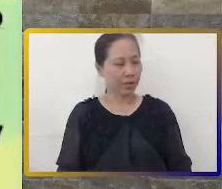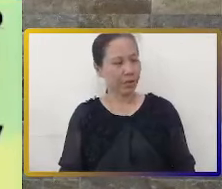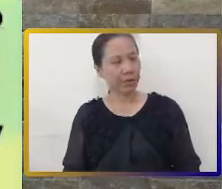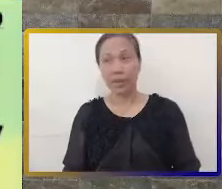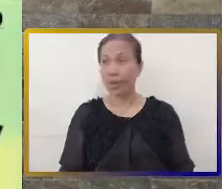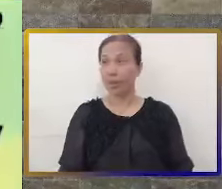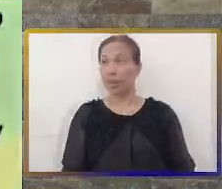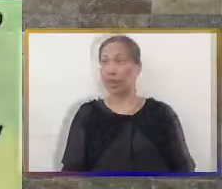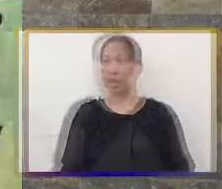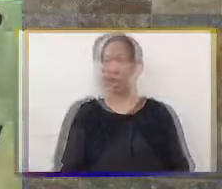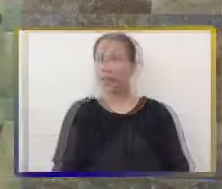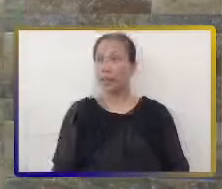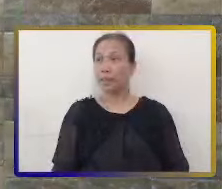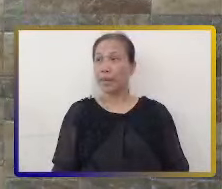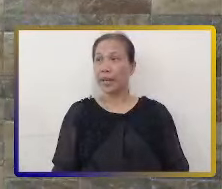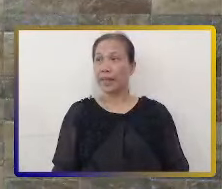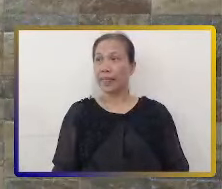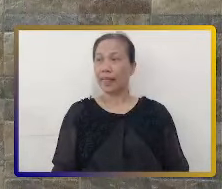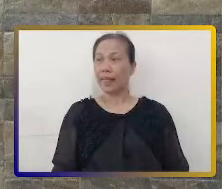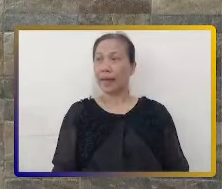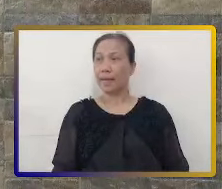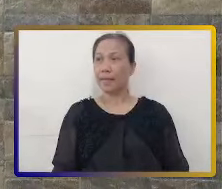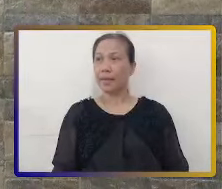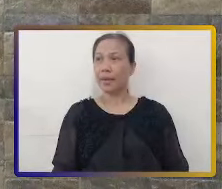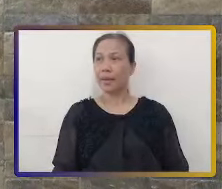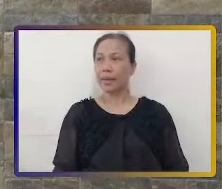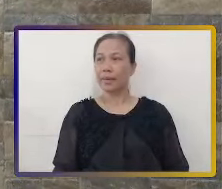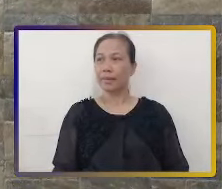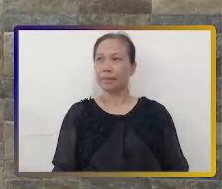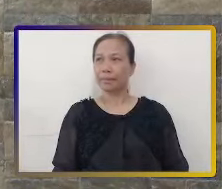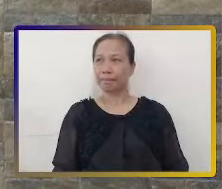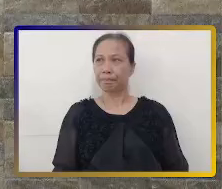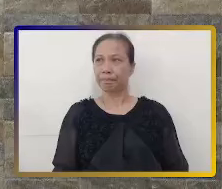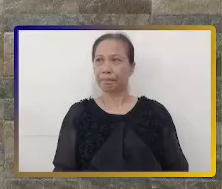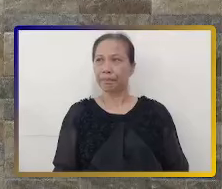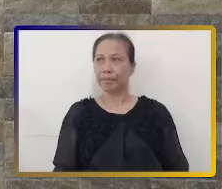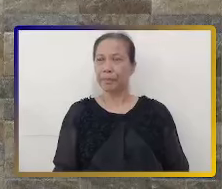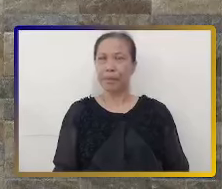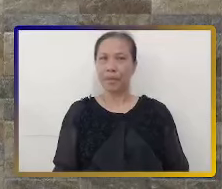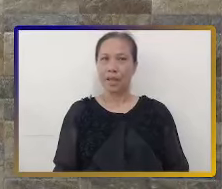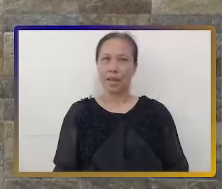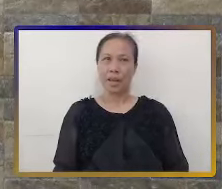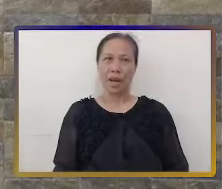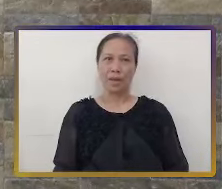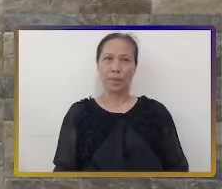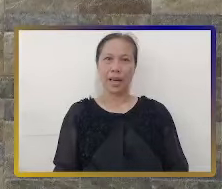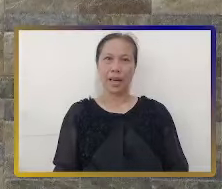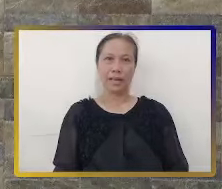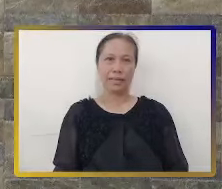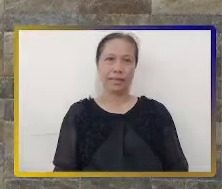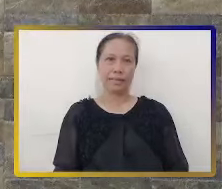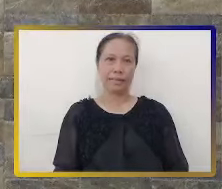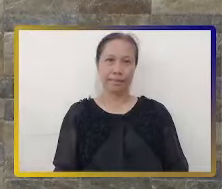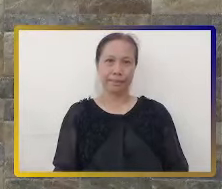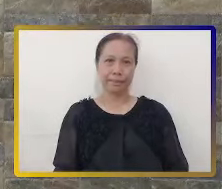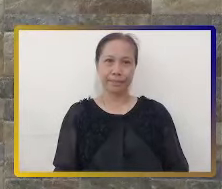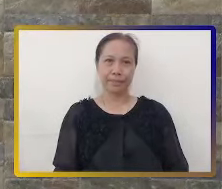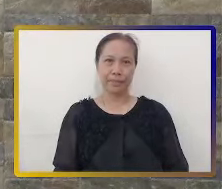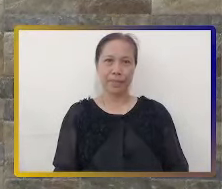what's the reason that there may be where which house Is that Whose house is that the House of